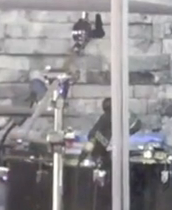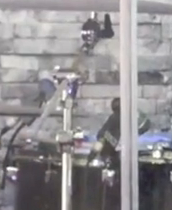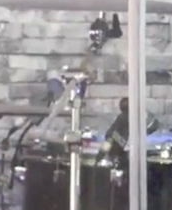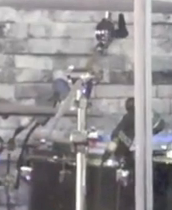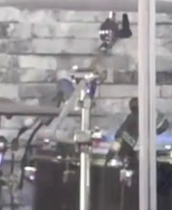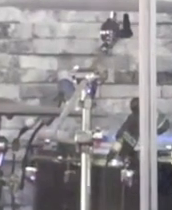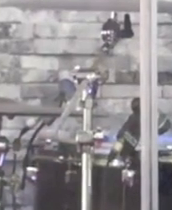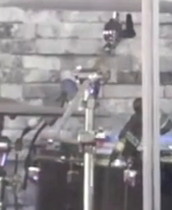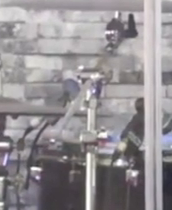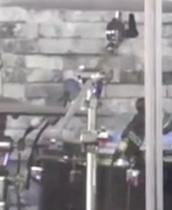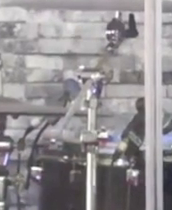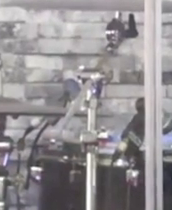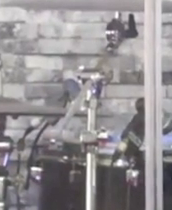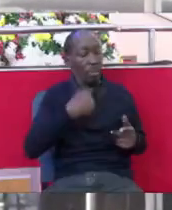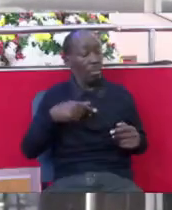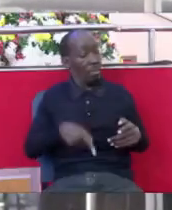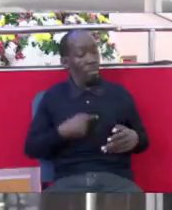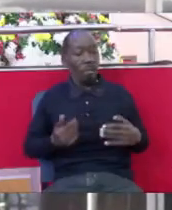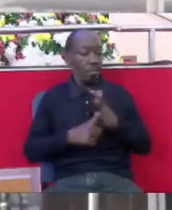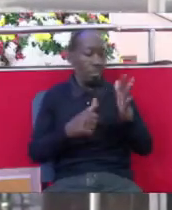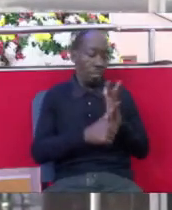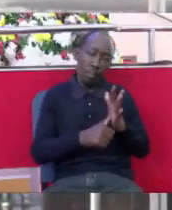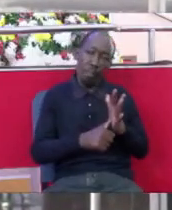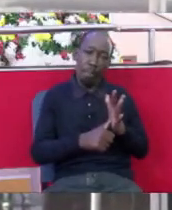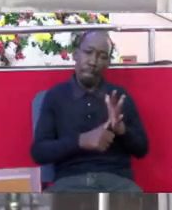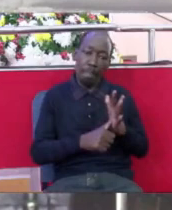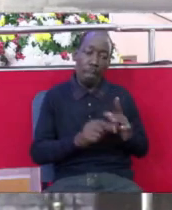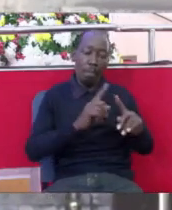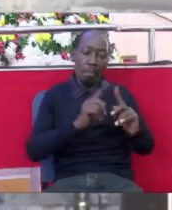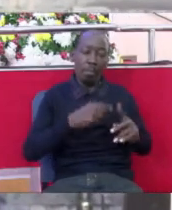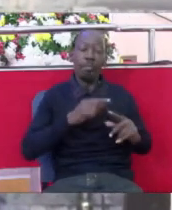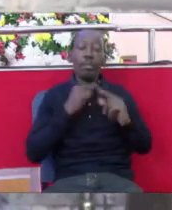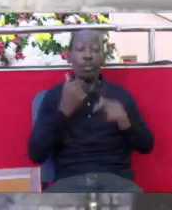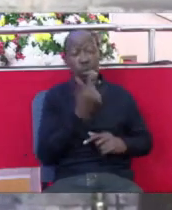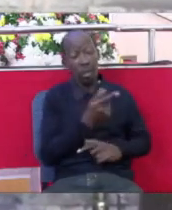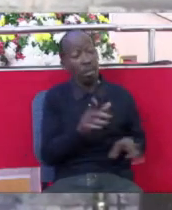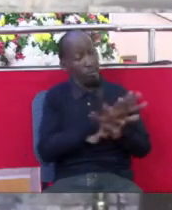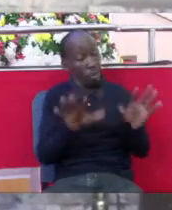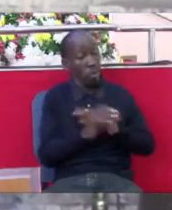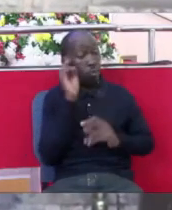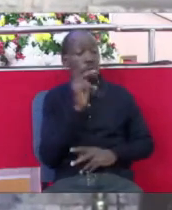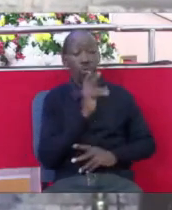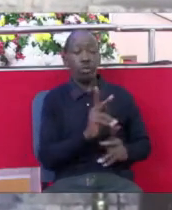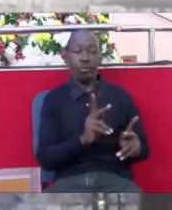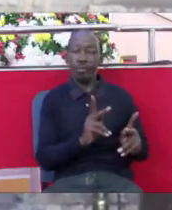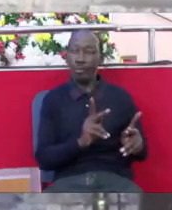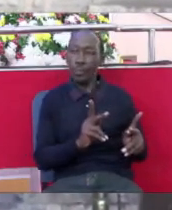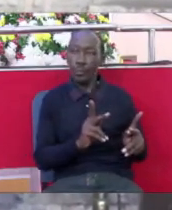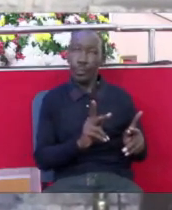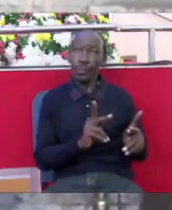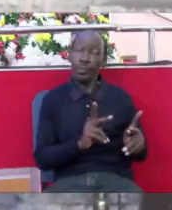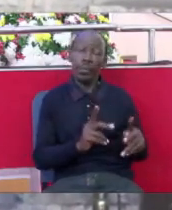sasa utanisaidia namna gani? Because I'm in trouble. Kwa sababu niko katika shida fulani. By faith, the pastor told him everything will be okay. Na mchungaji akamwambia kila kitu kitakuwa